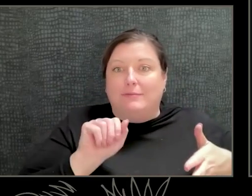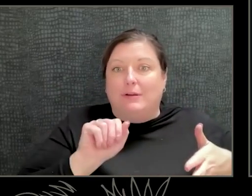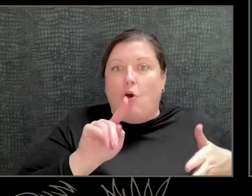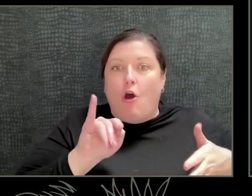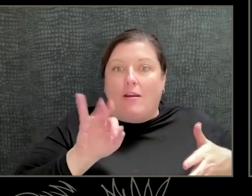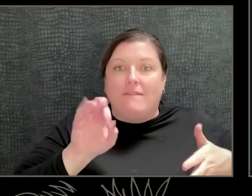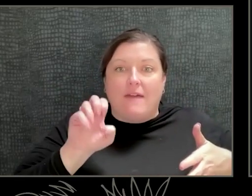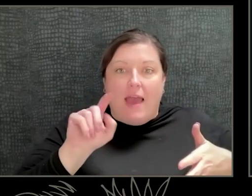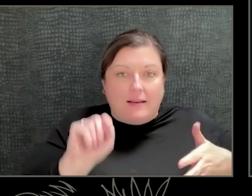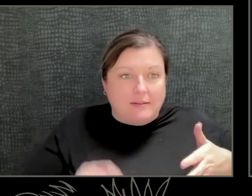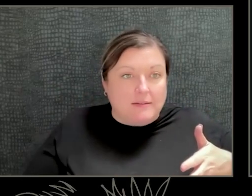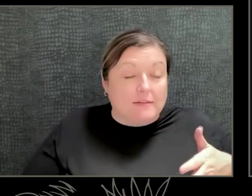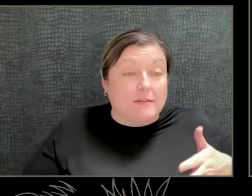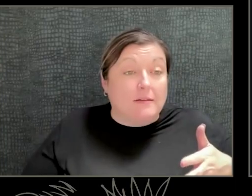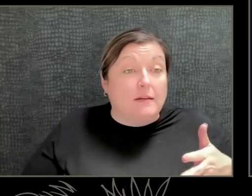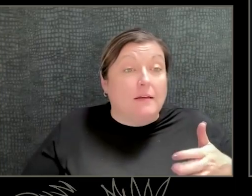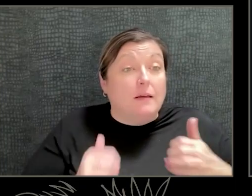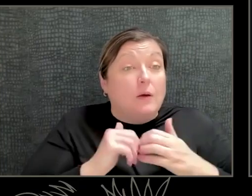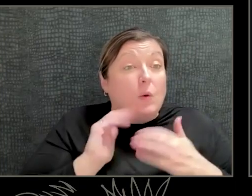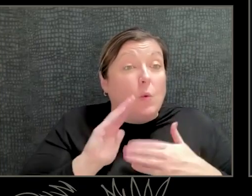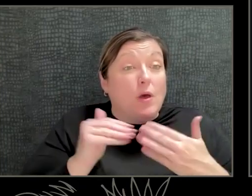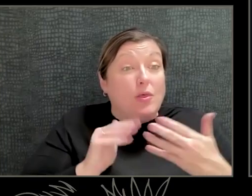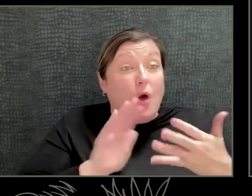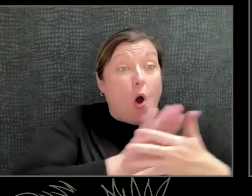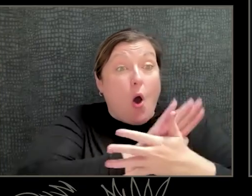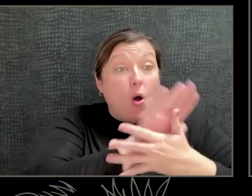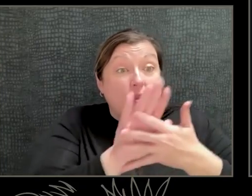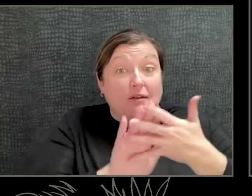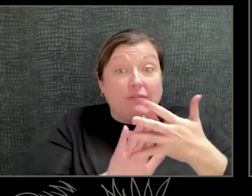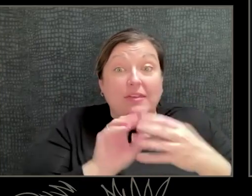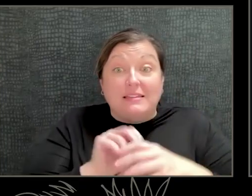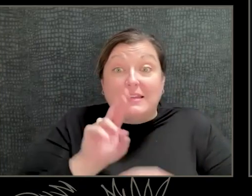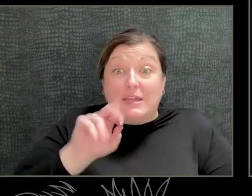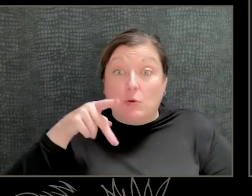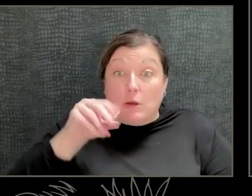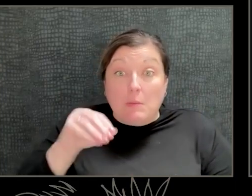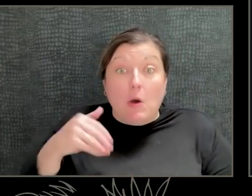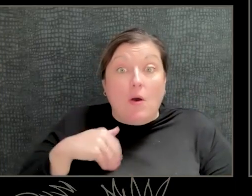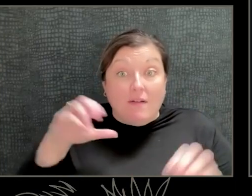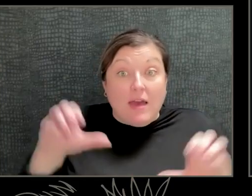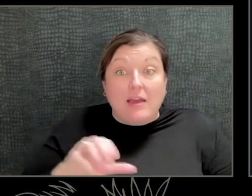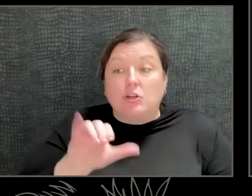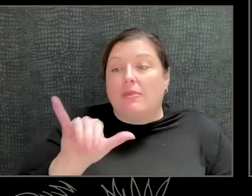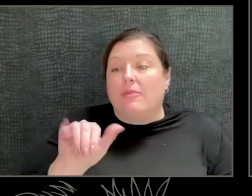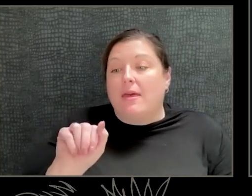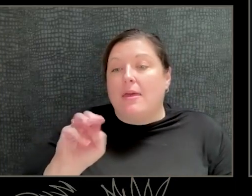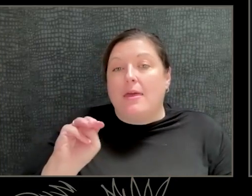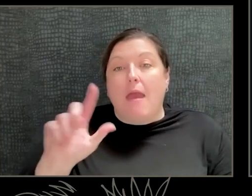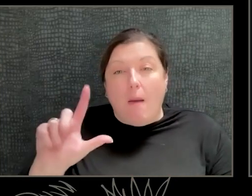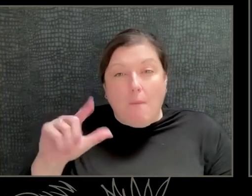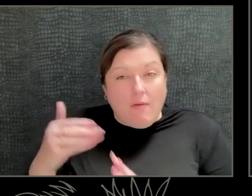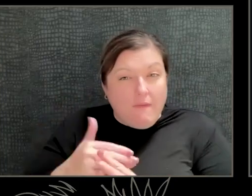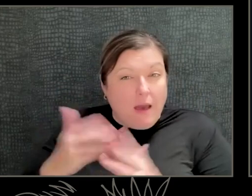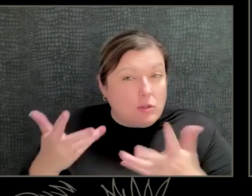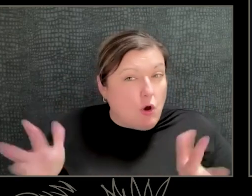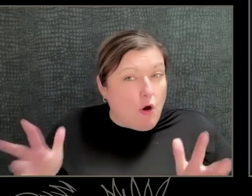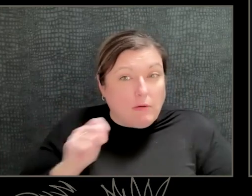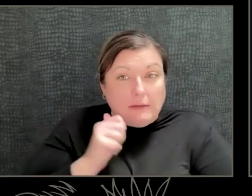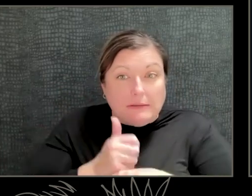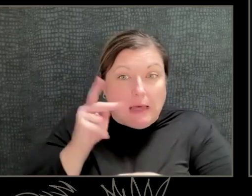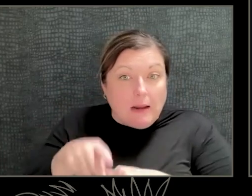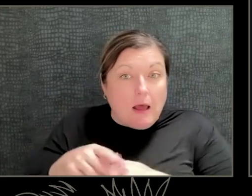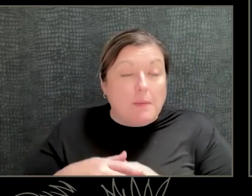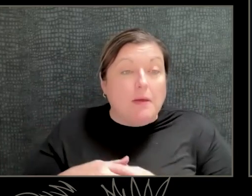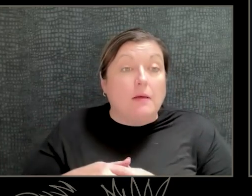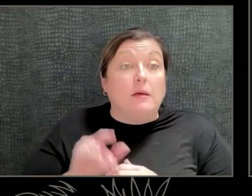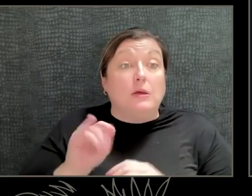So with all of this, in this repo, I have these actions, these YAML files already set up. So if I